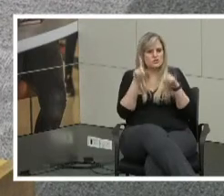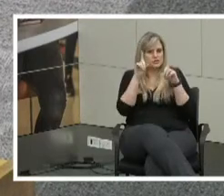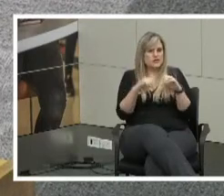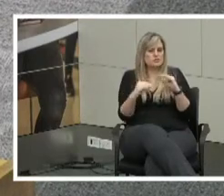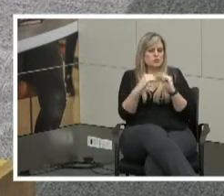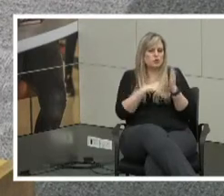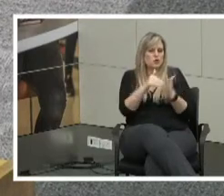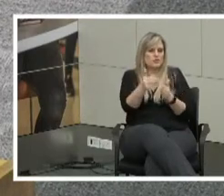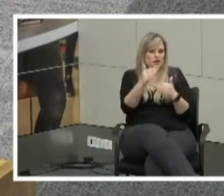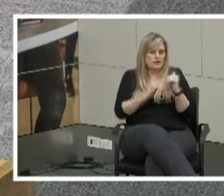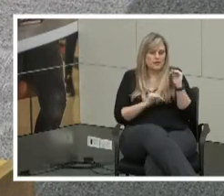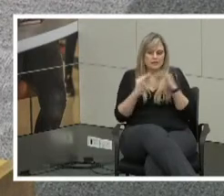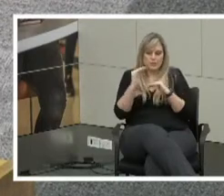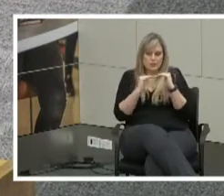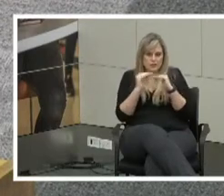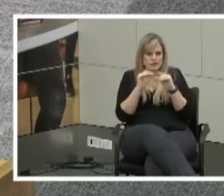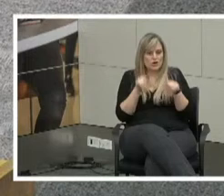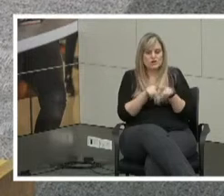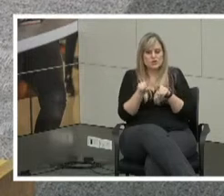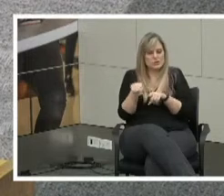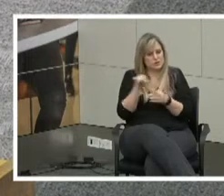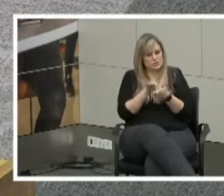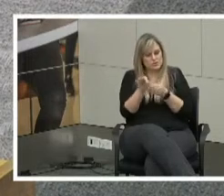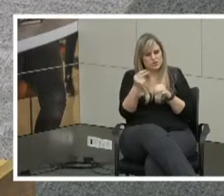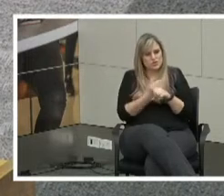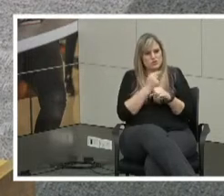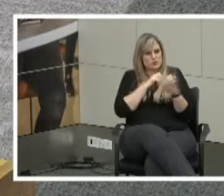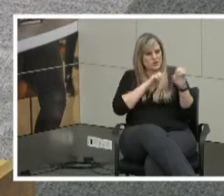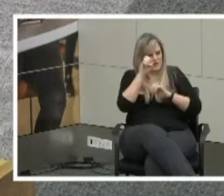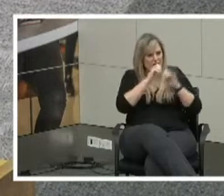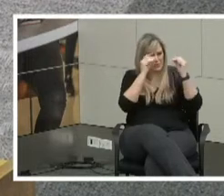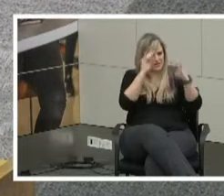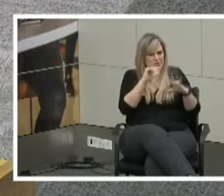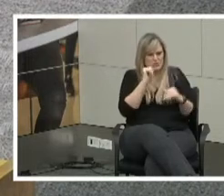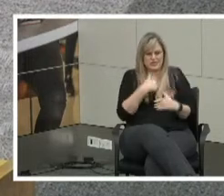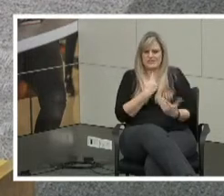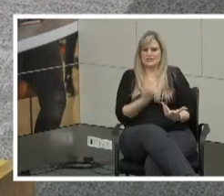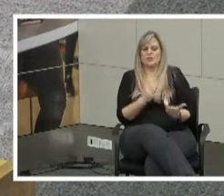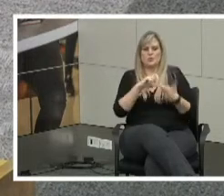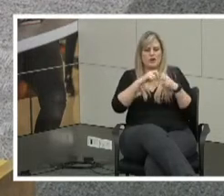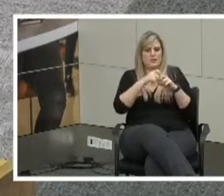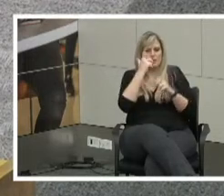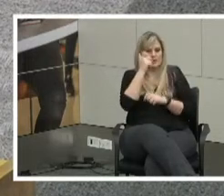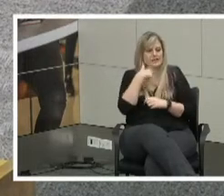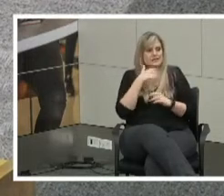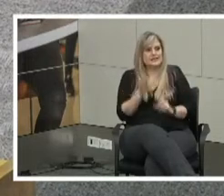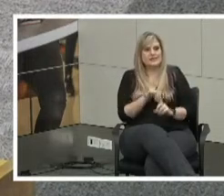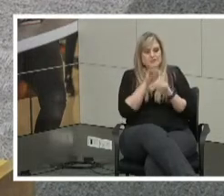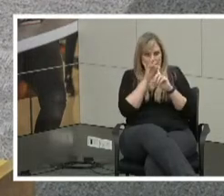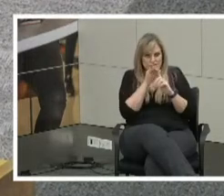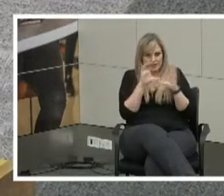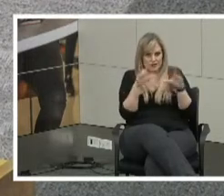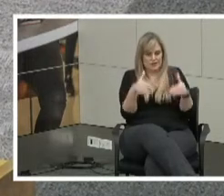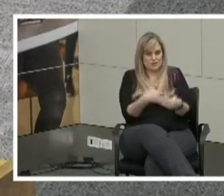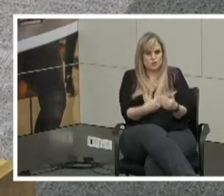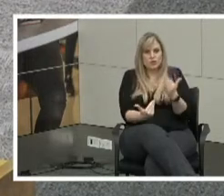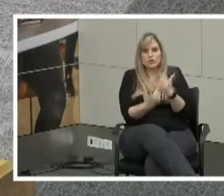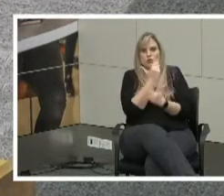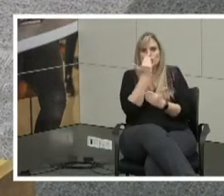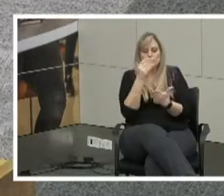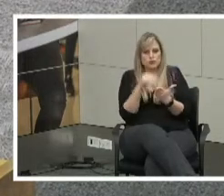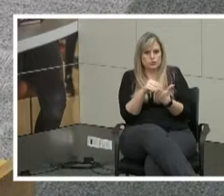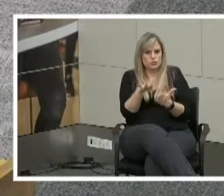peers dble scores are also being used to evaluate teachers which is extremely problematic especially in classrooms with high numbers of newcomer